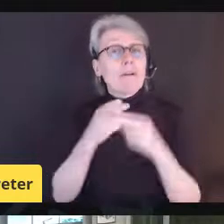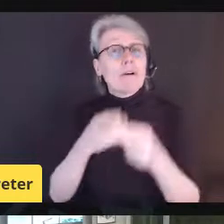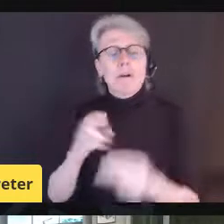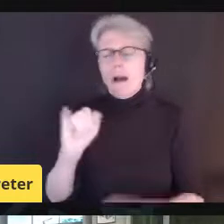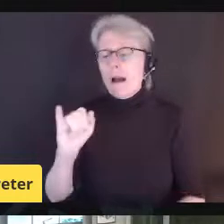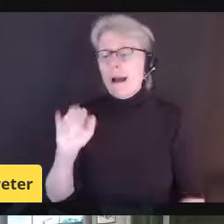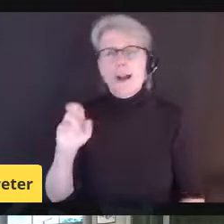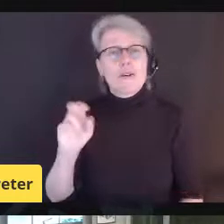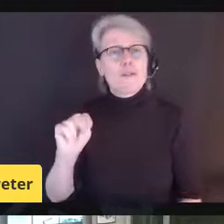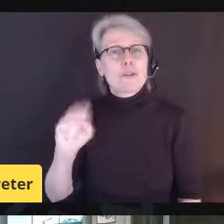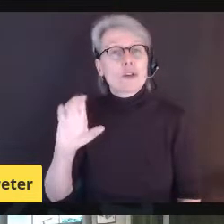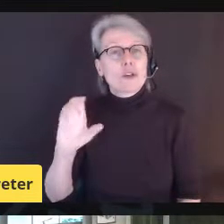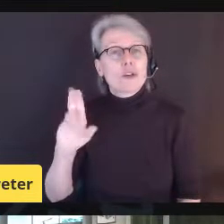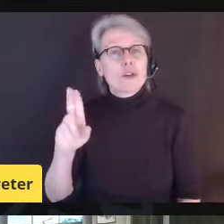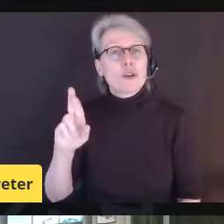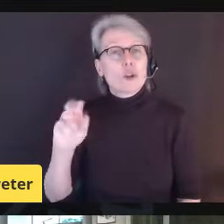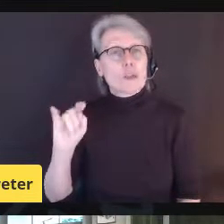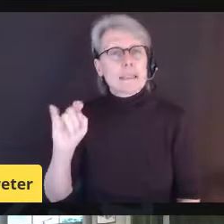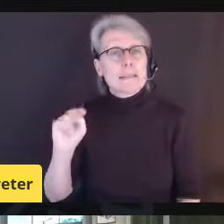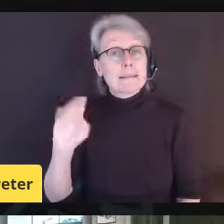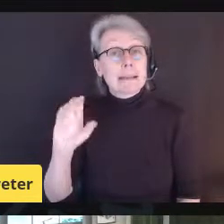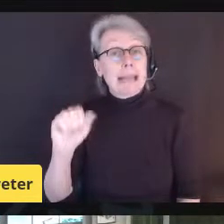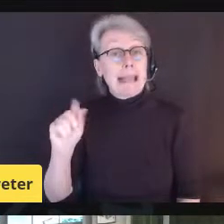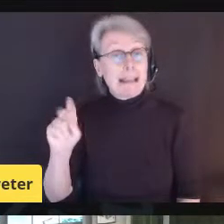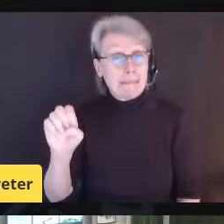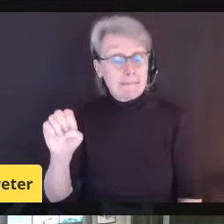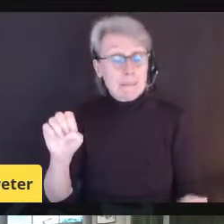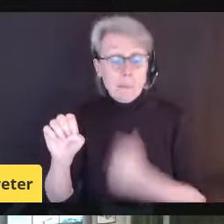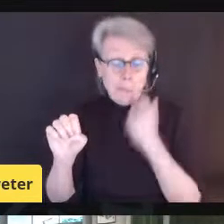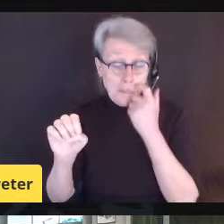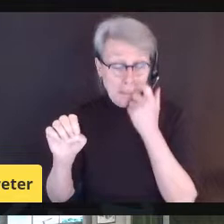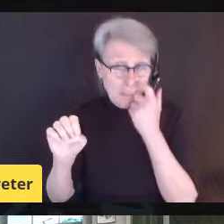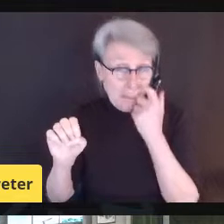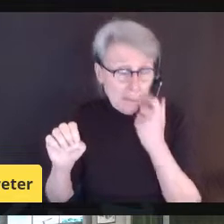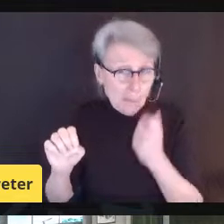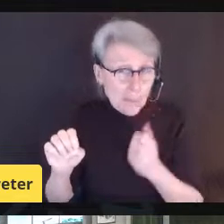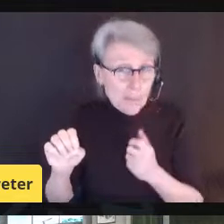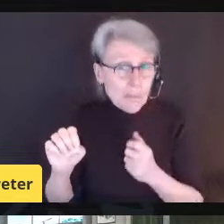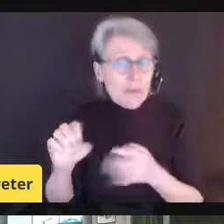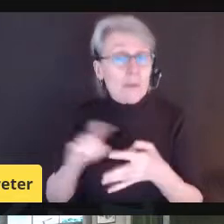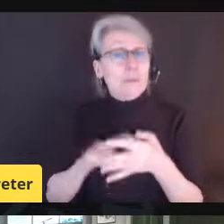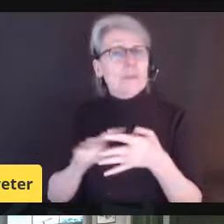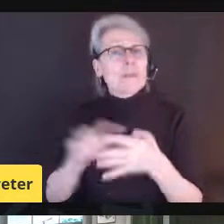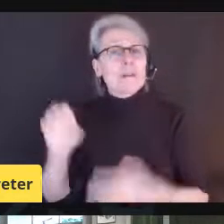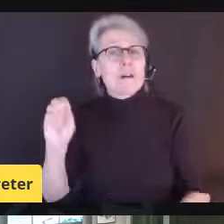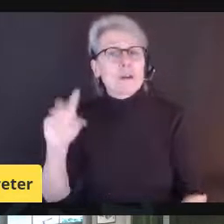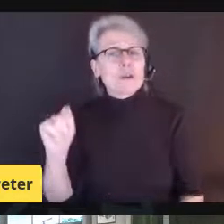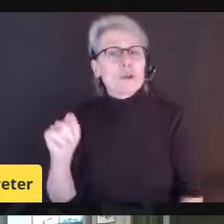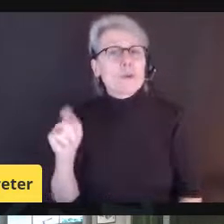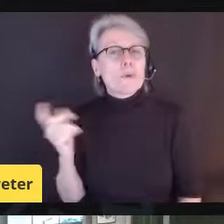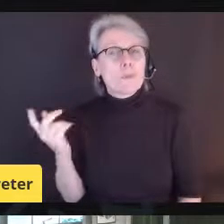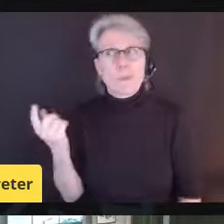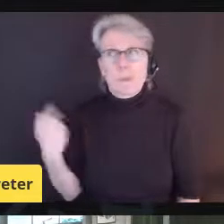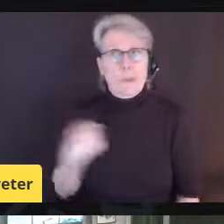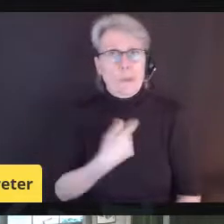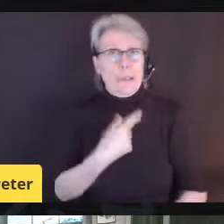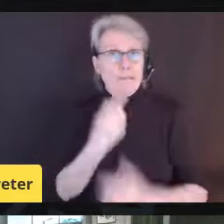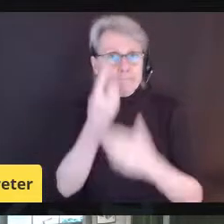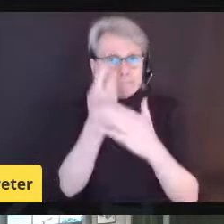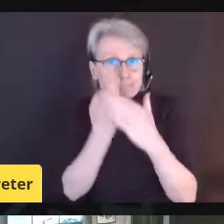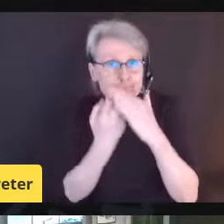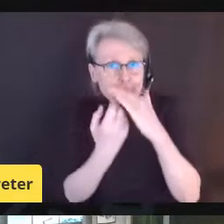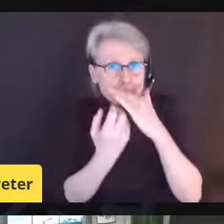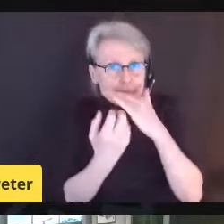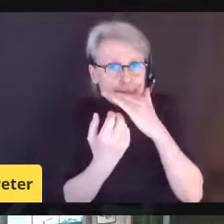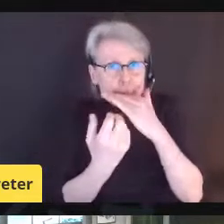Cave, and at the beginning of October, actually. And we went down in the cave, and we're crawling around and crawling